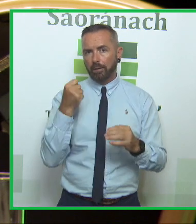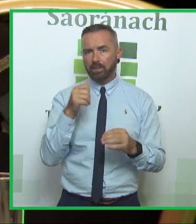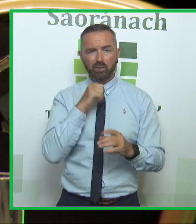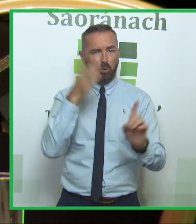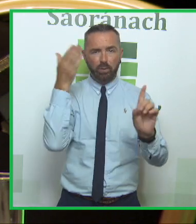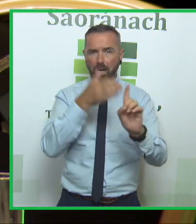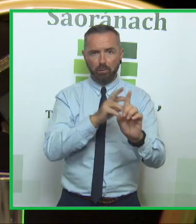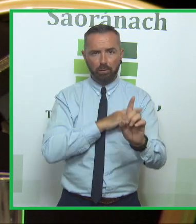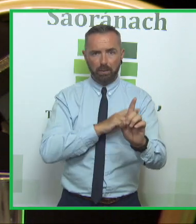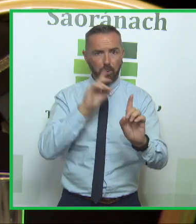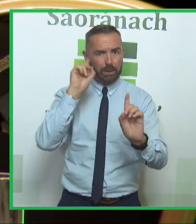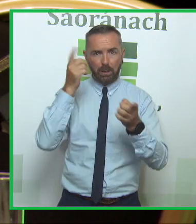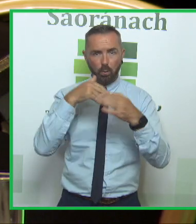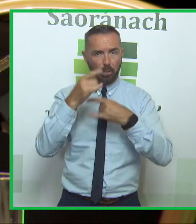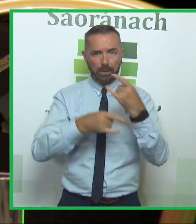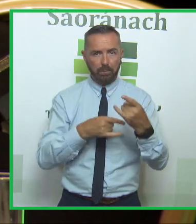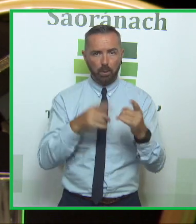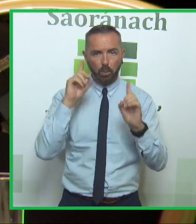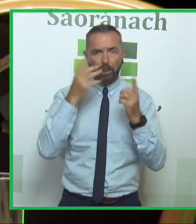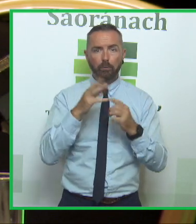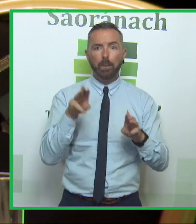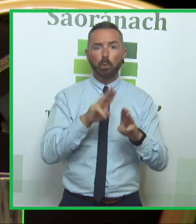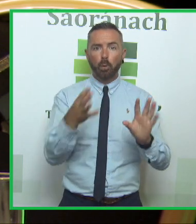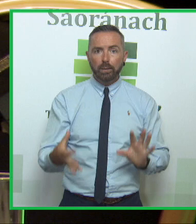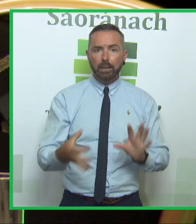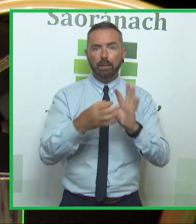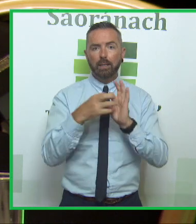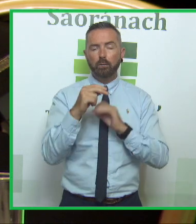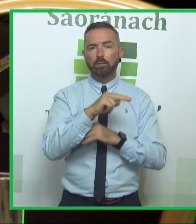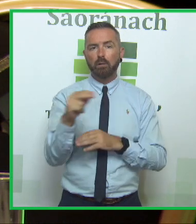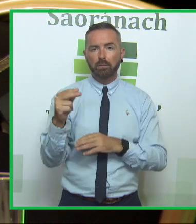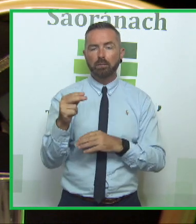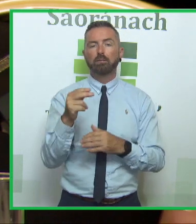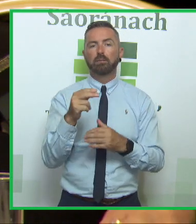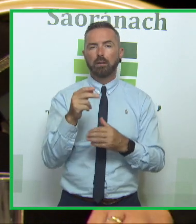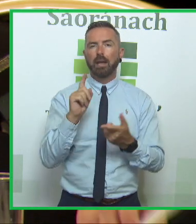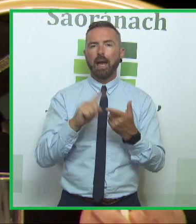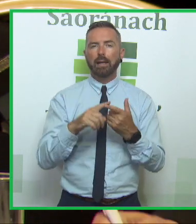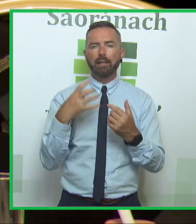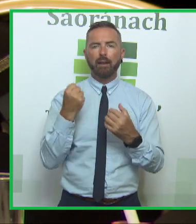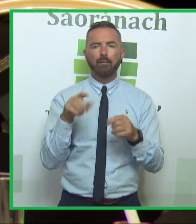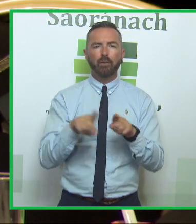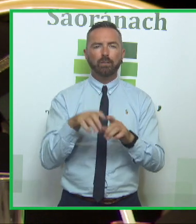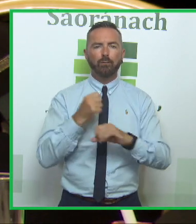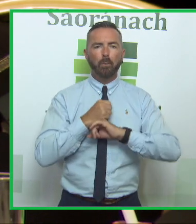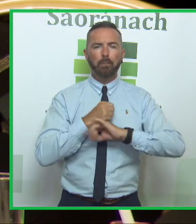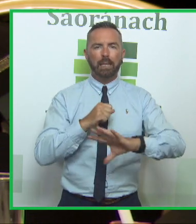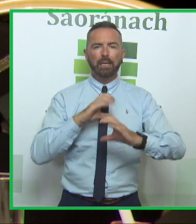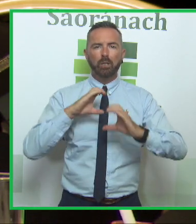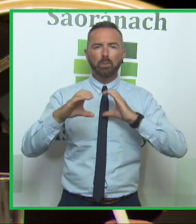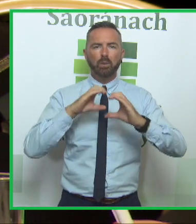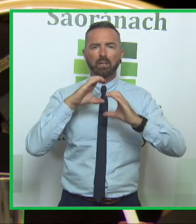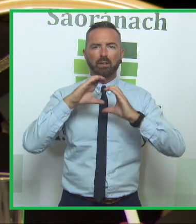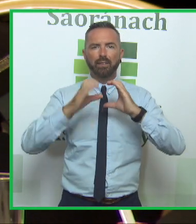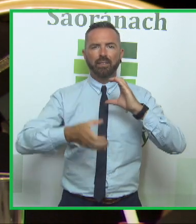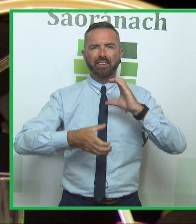didn't know how it was going to go. We didn't know if people would engage or not. There was some media miscommunication ahead of Electric Picnic last year, which